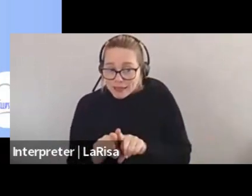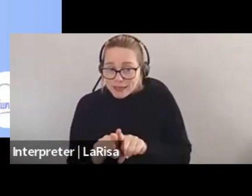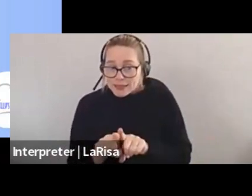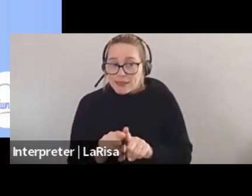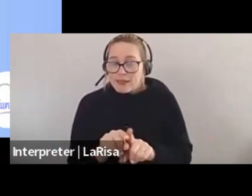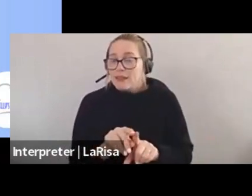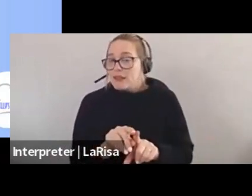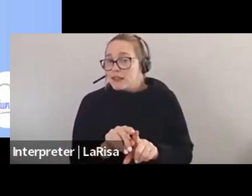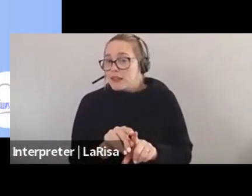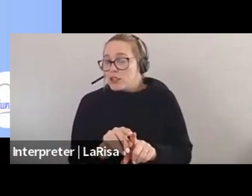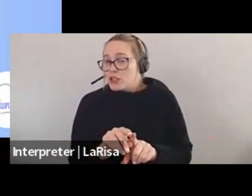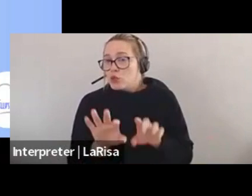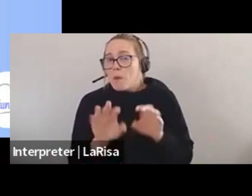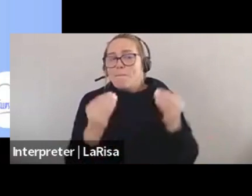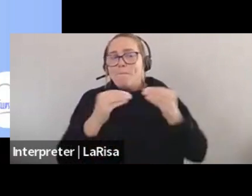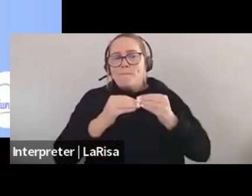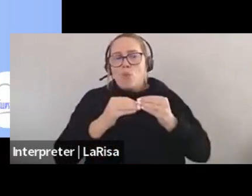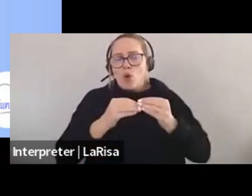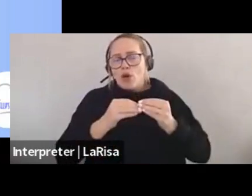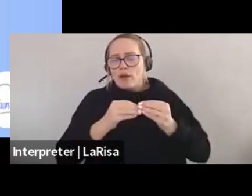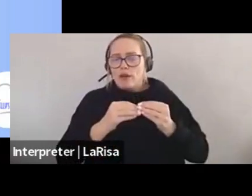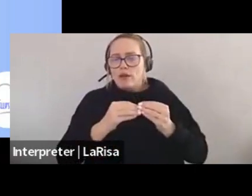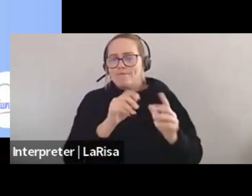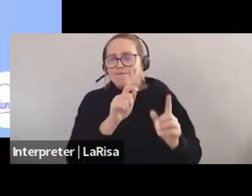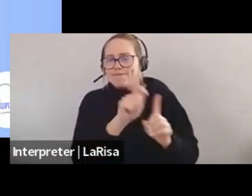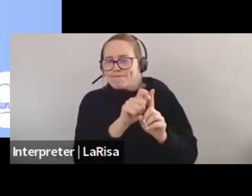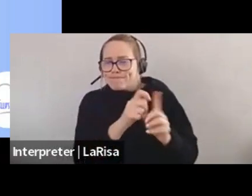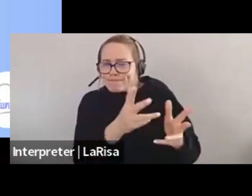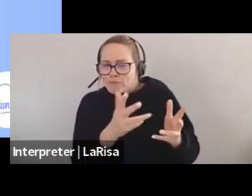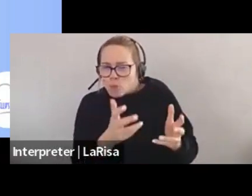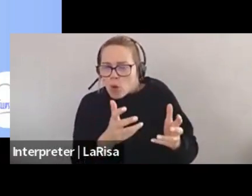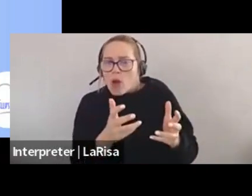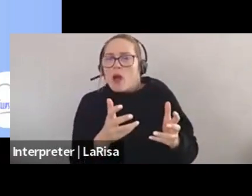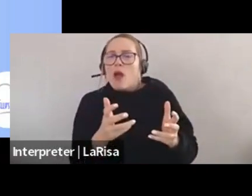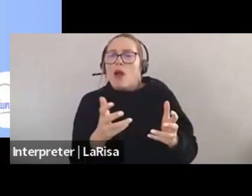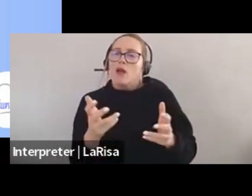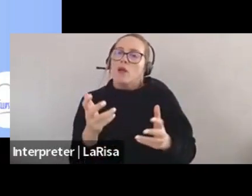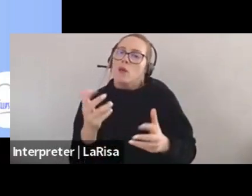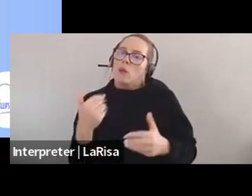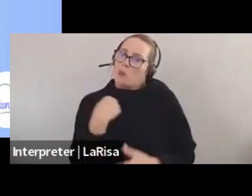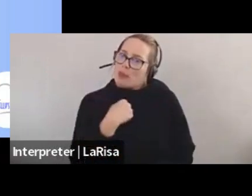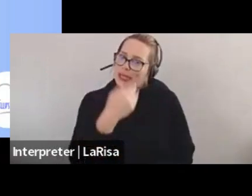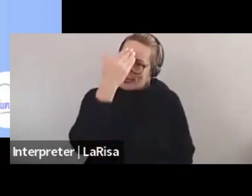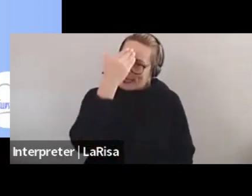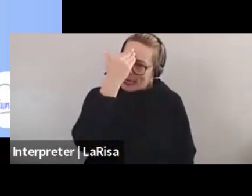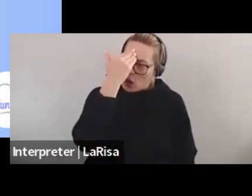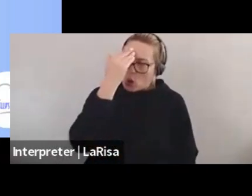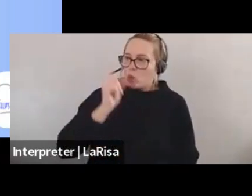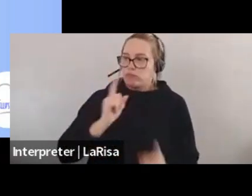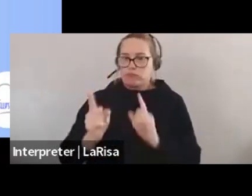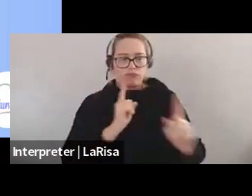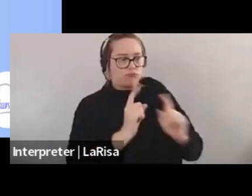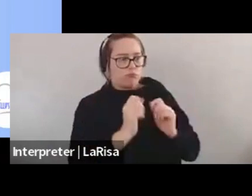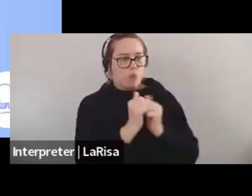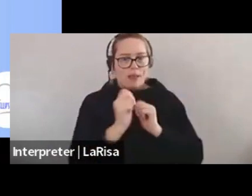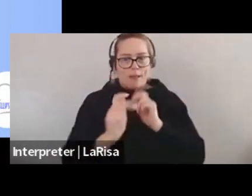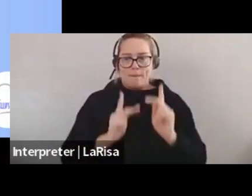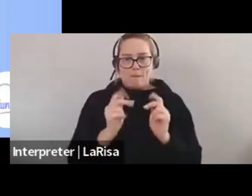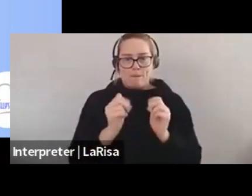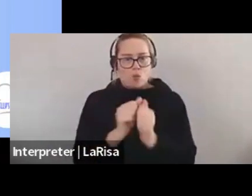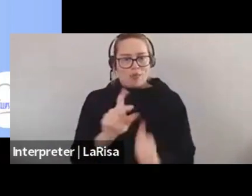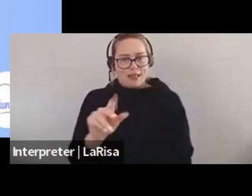of foods that they preferred and that they would eat. And those are things that we know